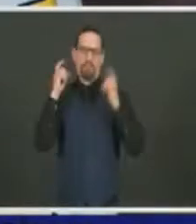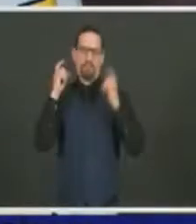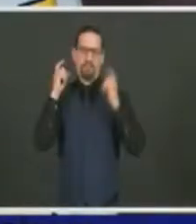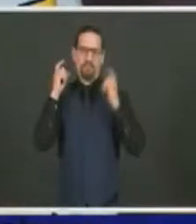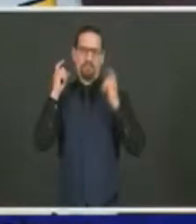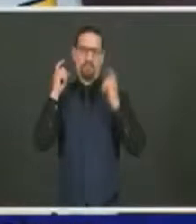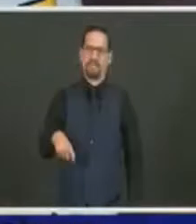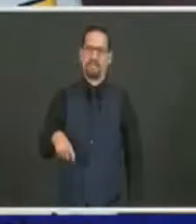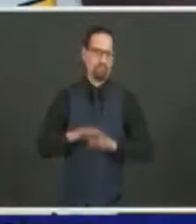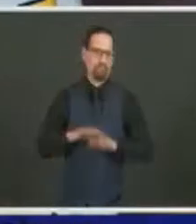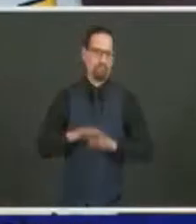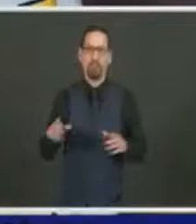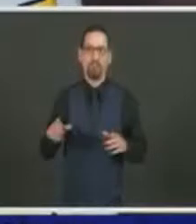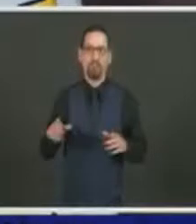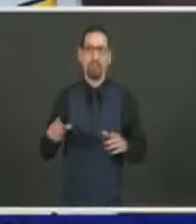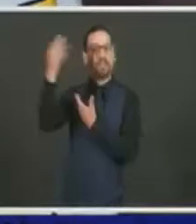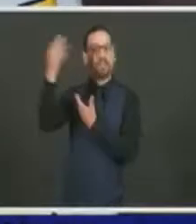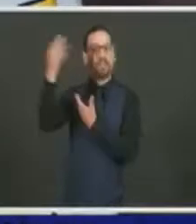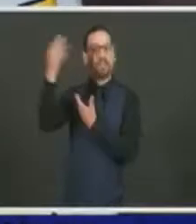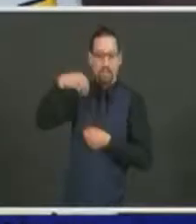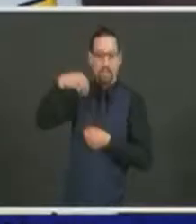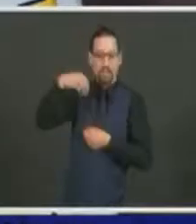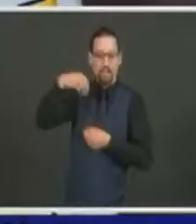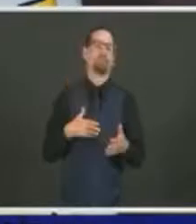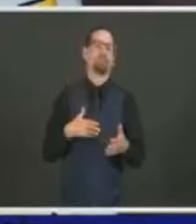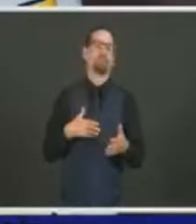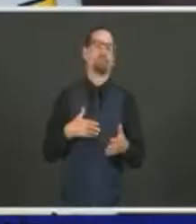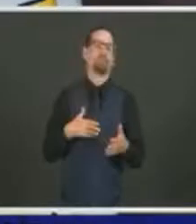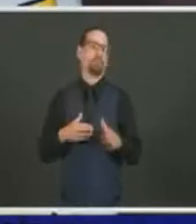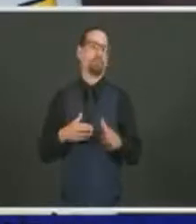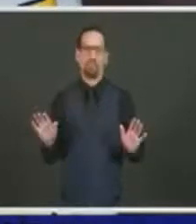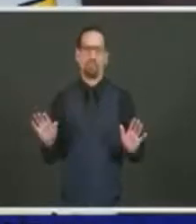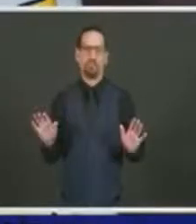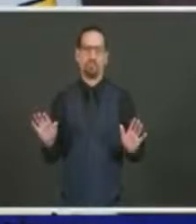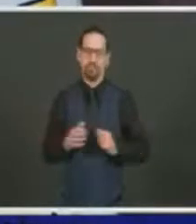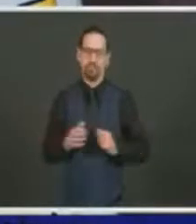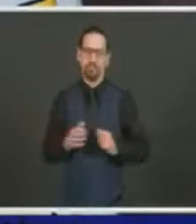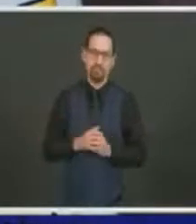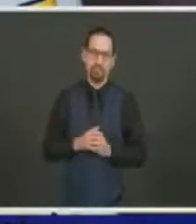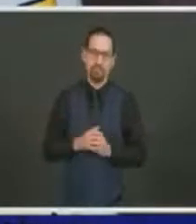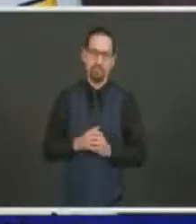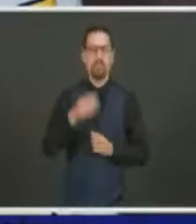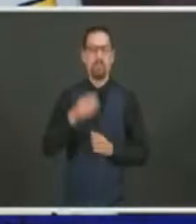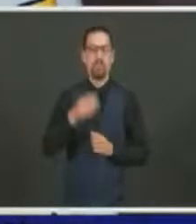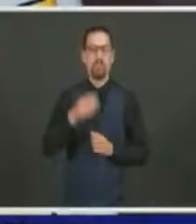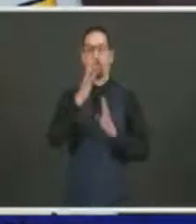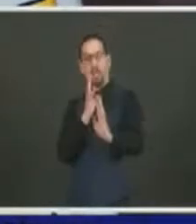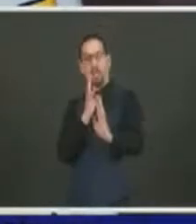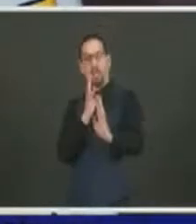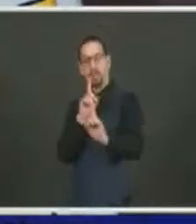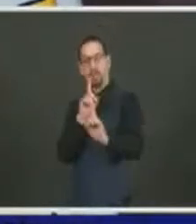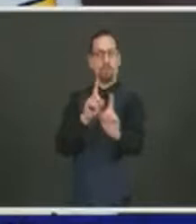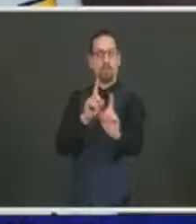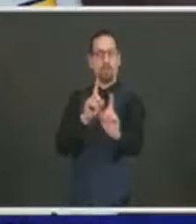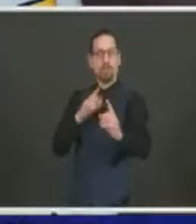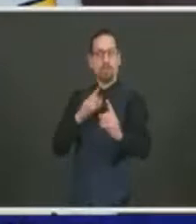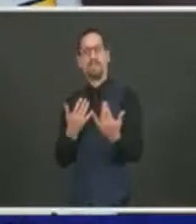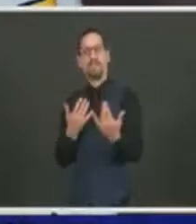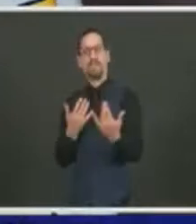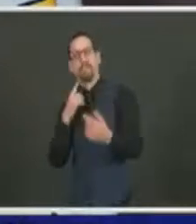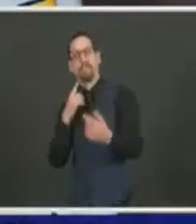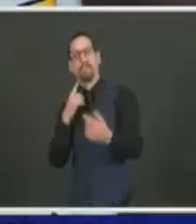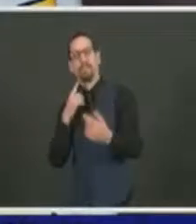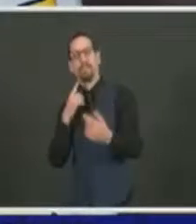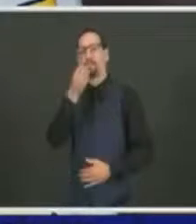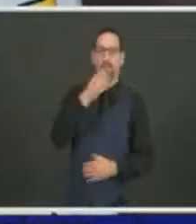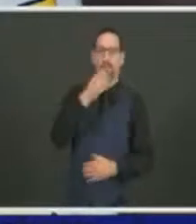outside. Even if you're outside. If you're at line, at a pavilion, to get your food at the beach, you should have your mask